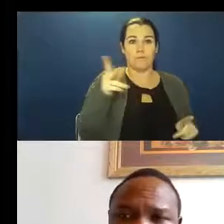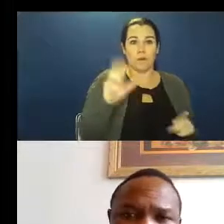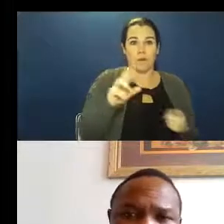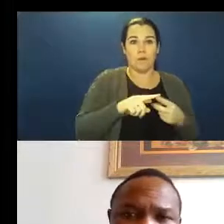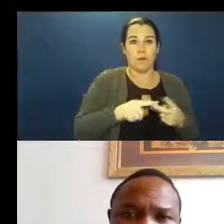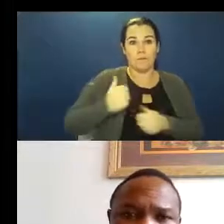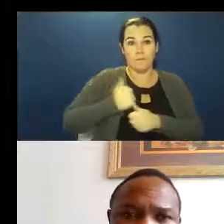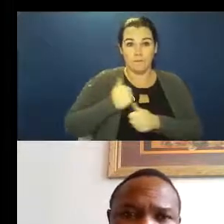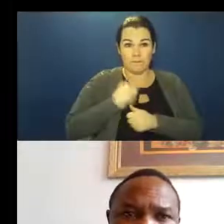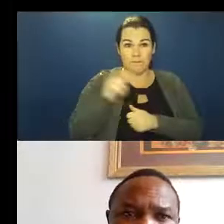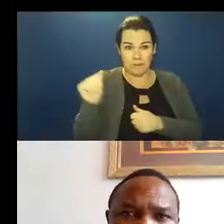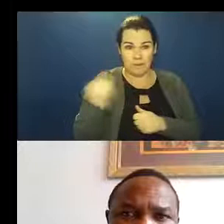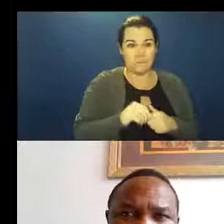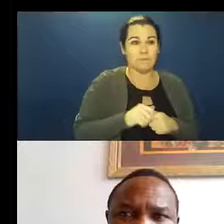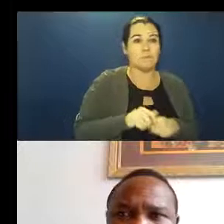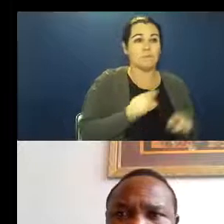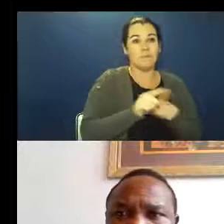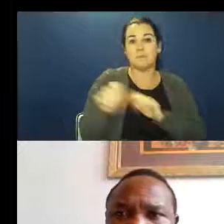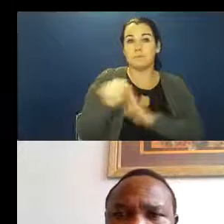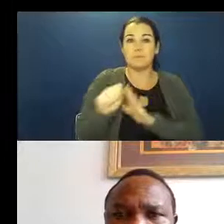VR and tribal